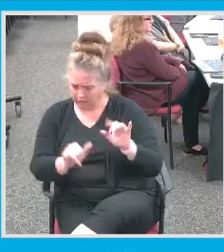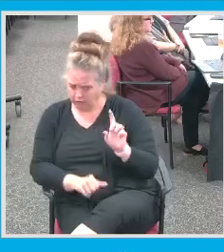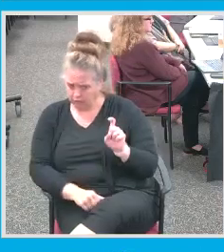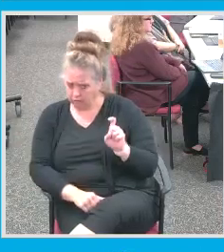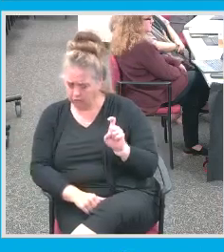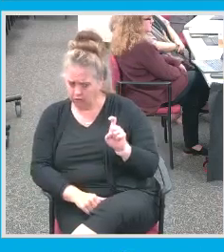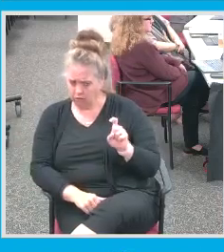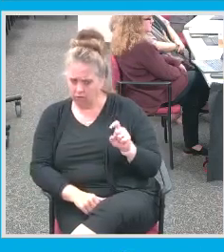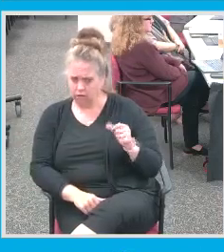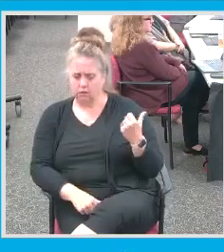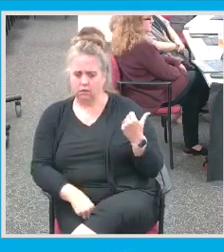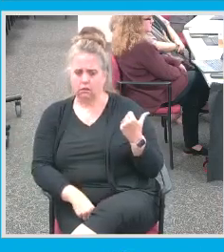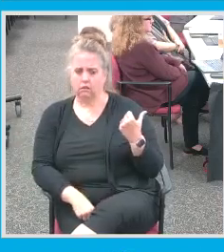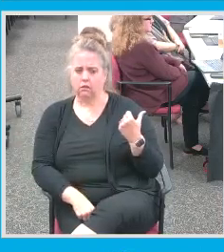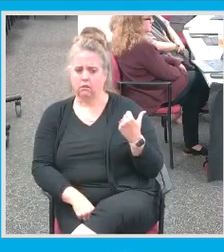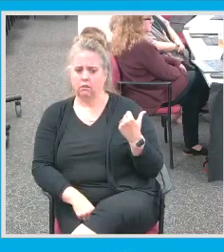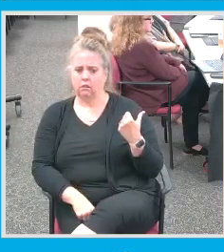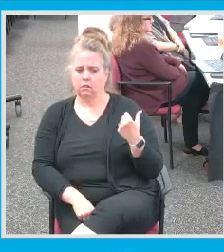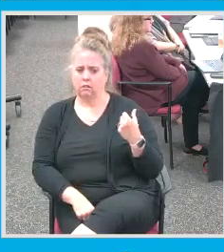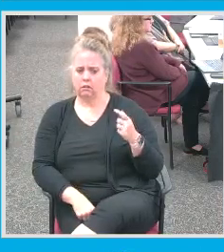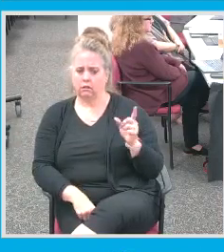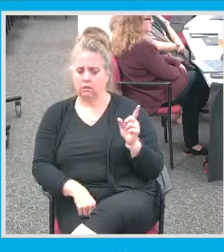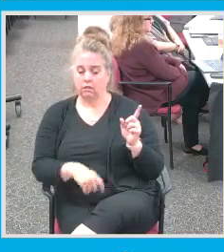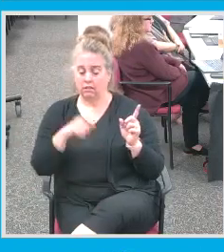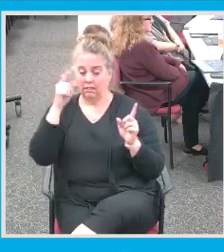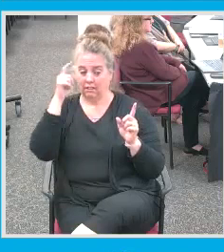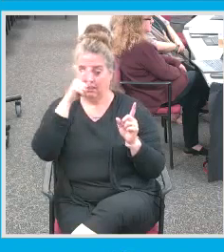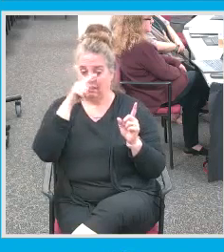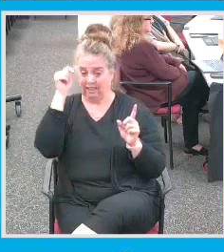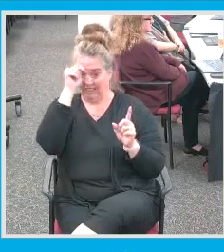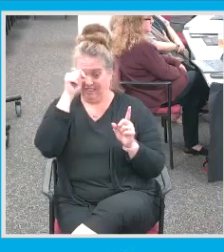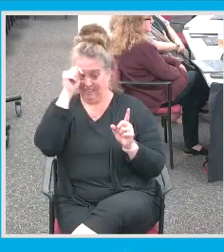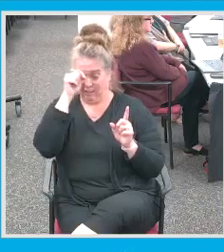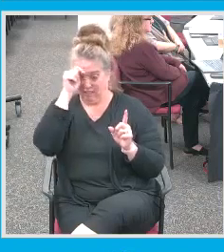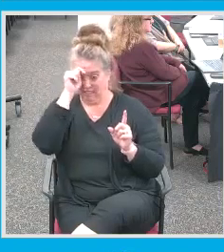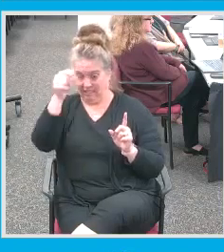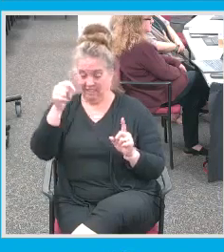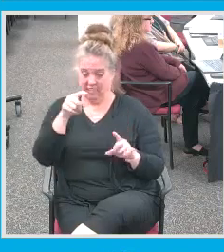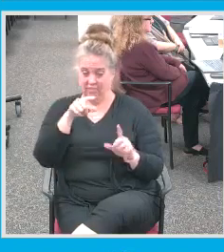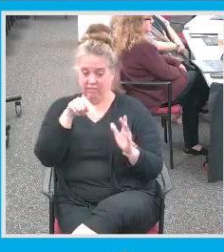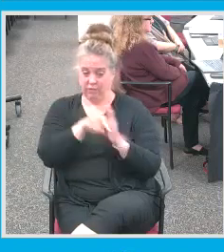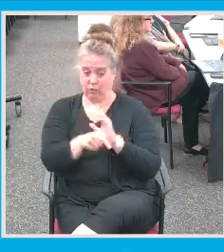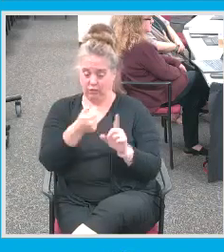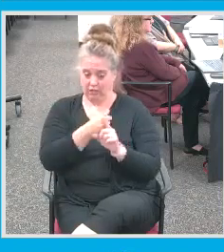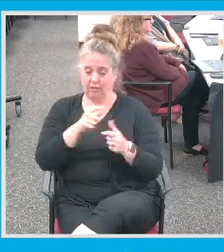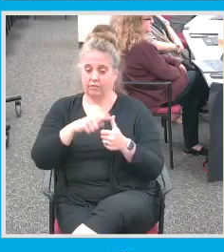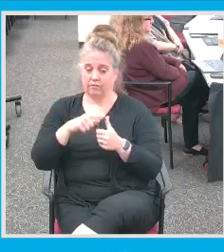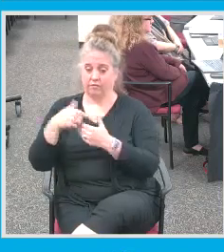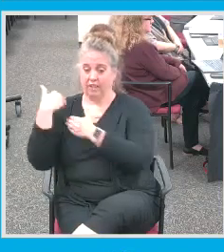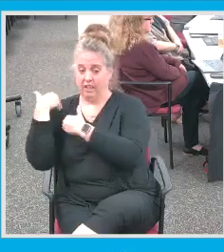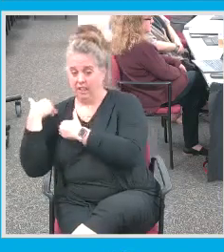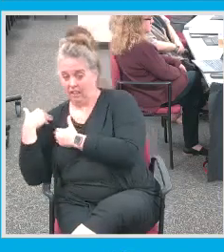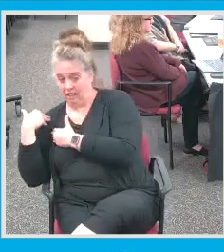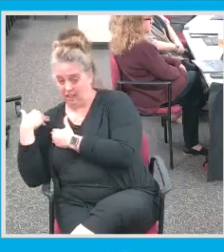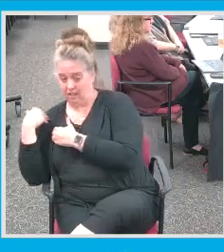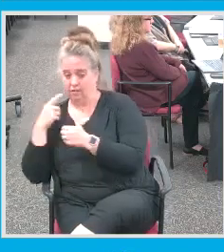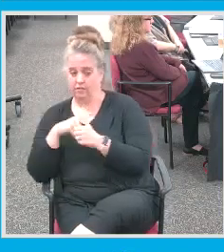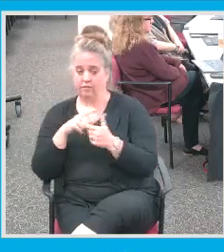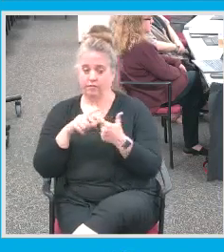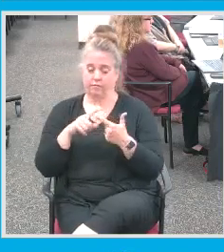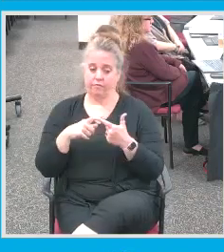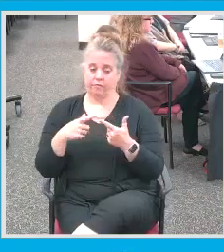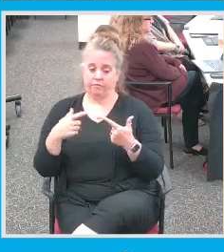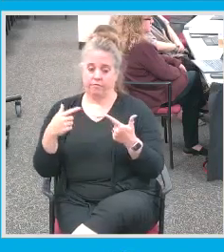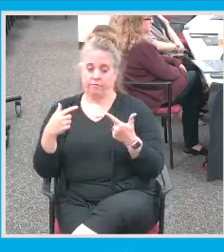The interpersonal theory of suicide has three components. So perceived burdensomeness, thwarted belongingness, and capacity